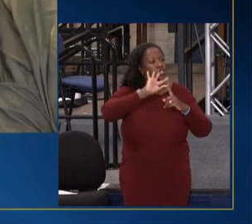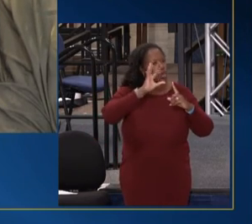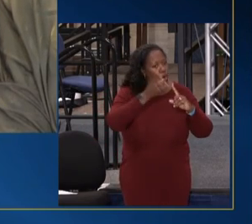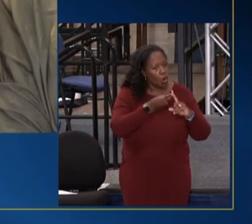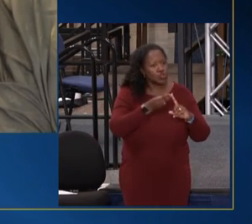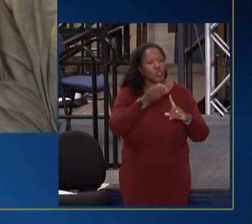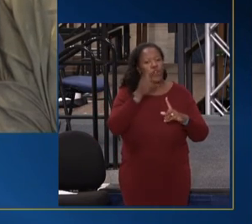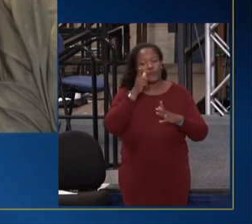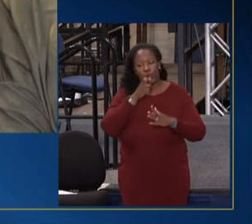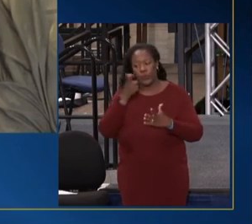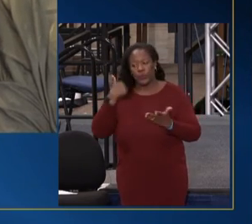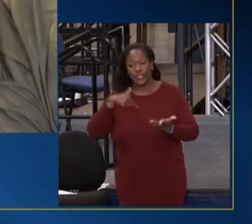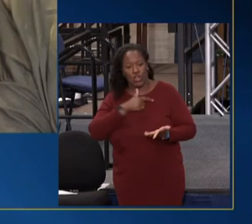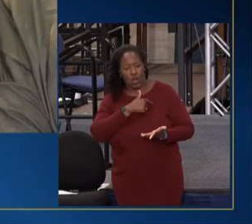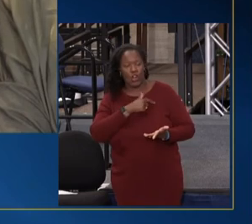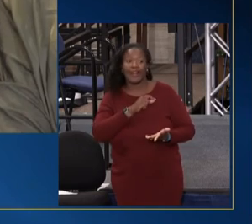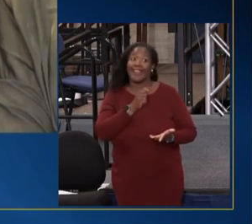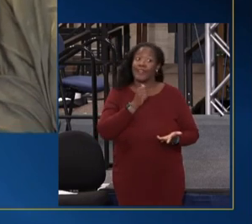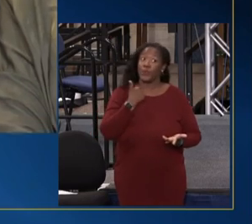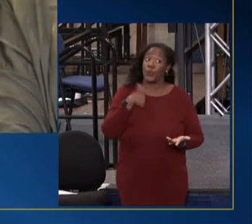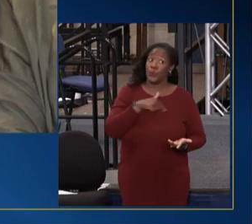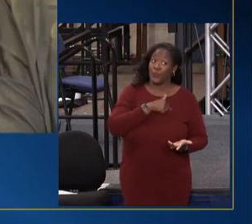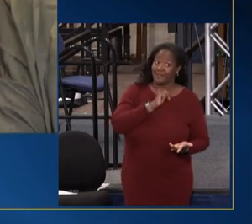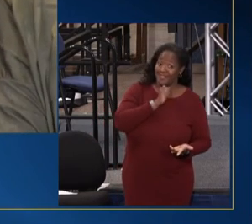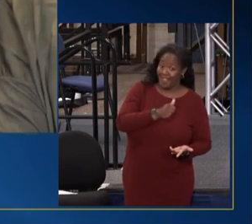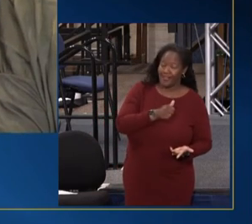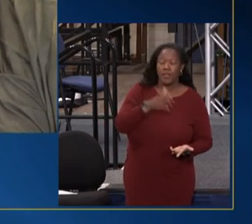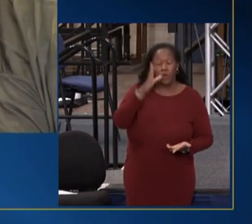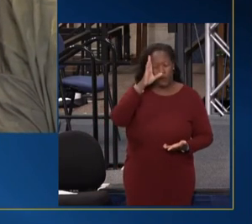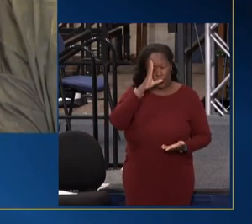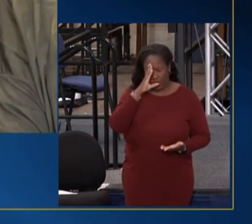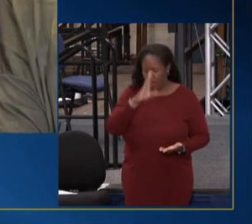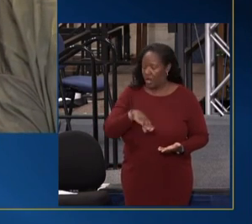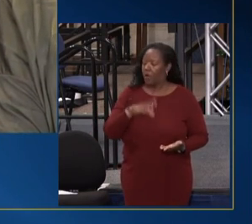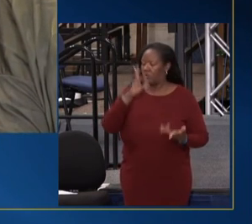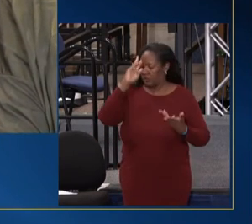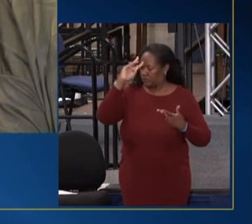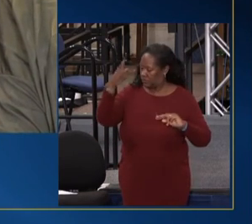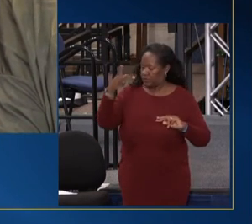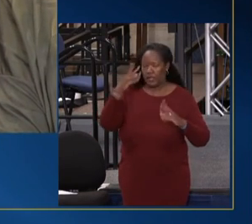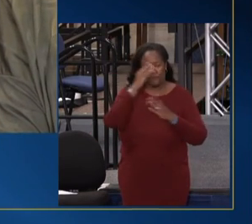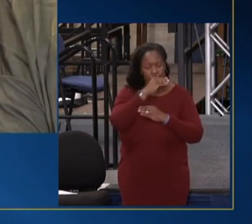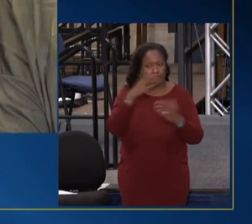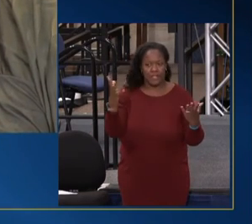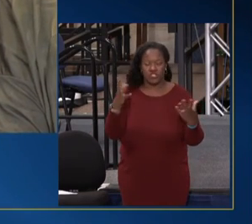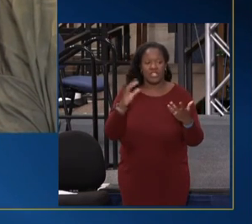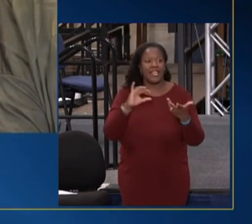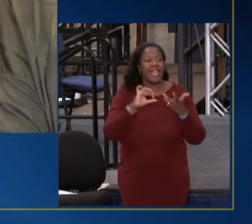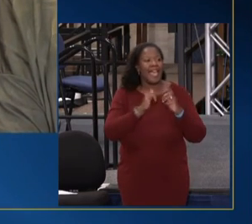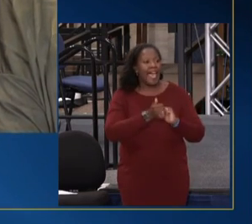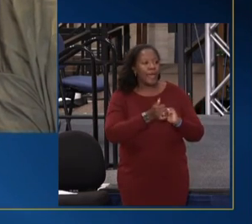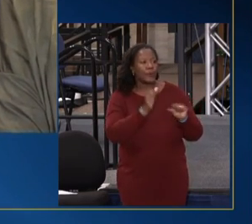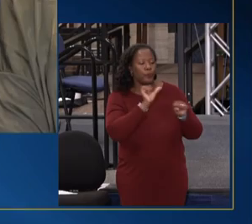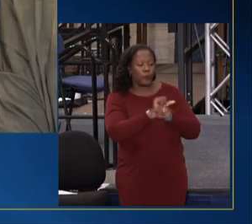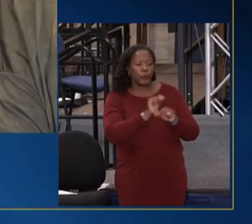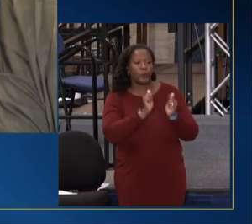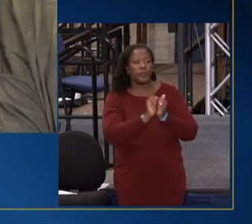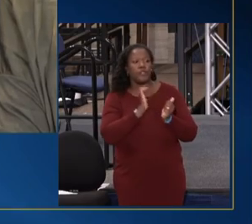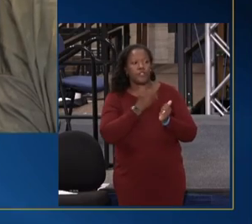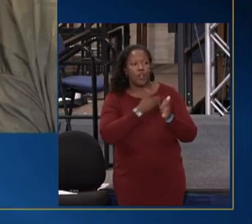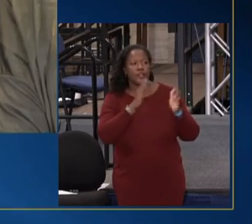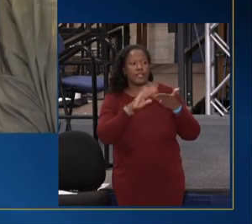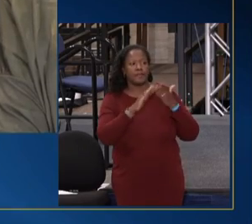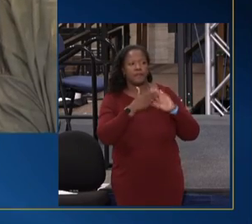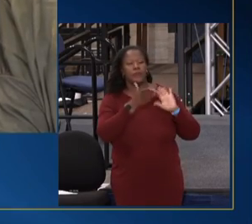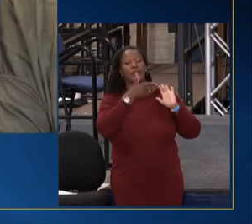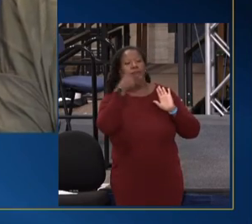not, because we know the misinformation, the disinformation is out there, just increasing the understanding of how do you work with our community better, and then